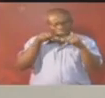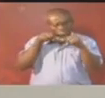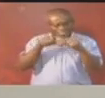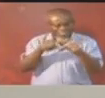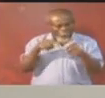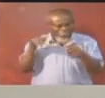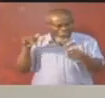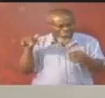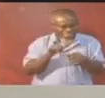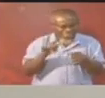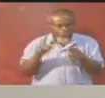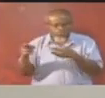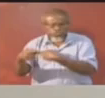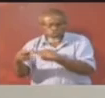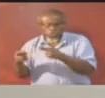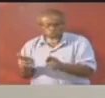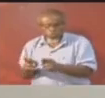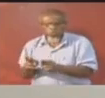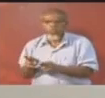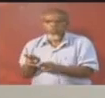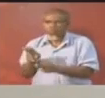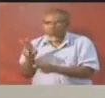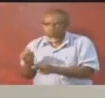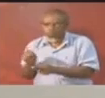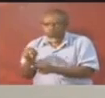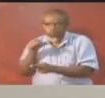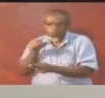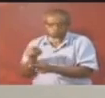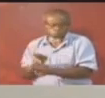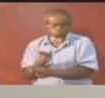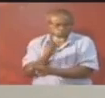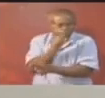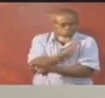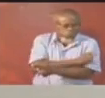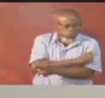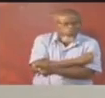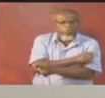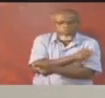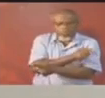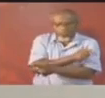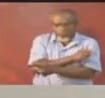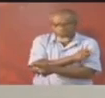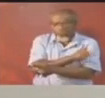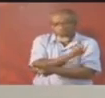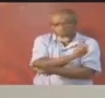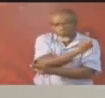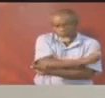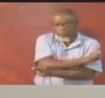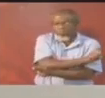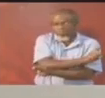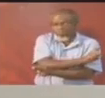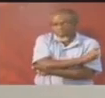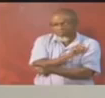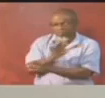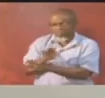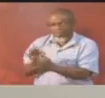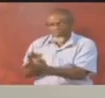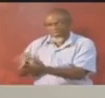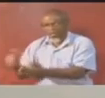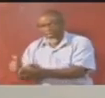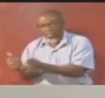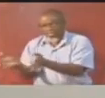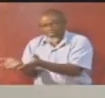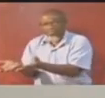members to the greatest extent that you can. You don't share utensils like cups and glasses. If there's a single bathroom, then